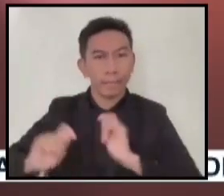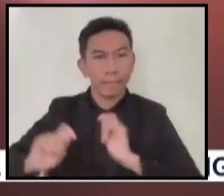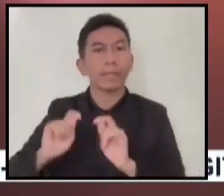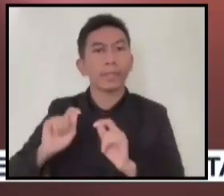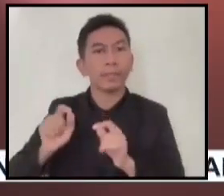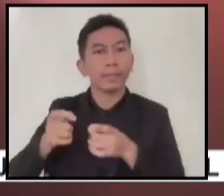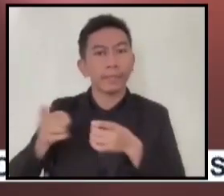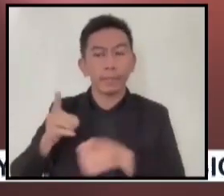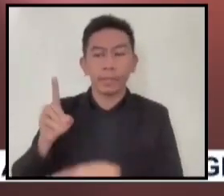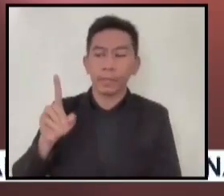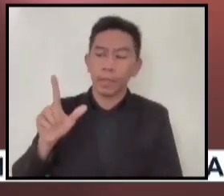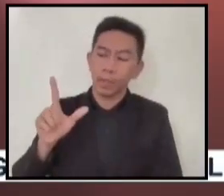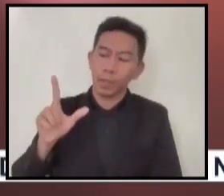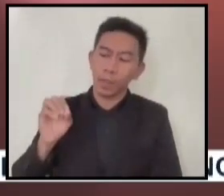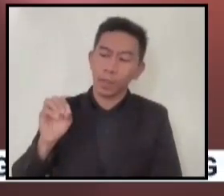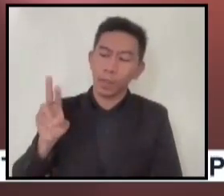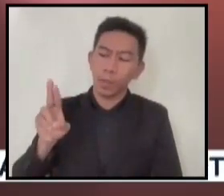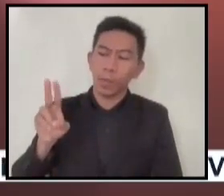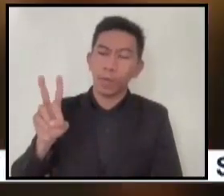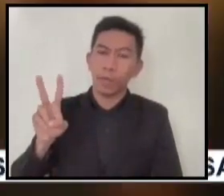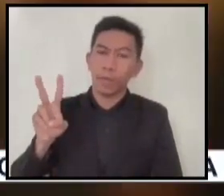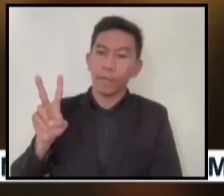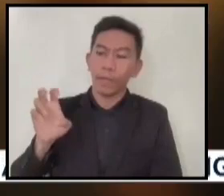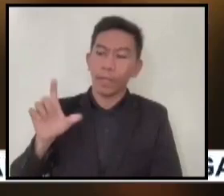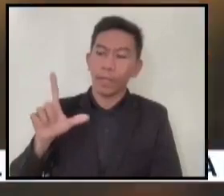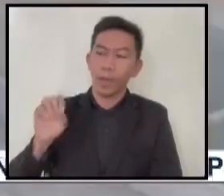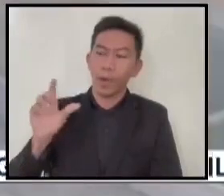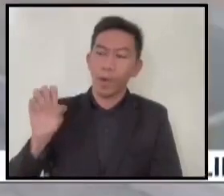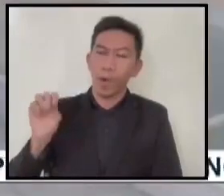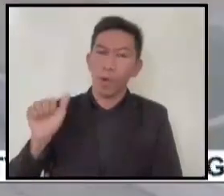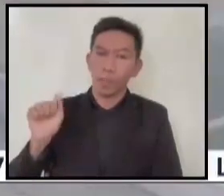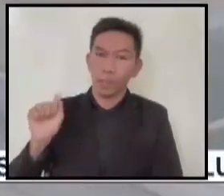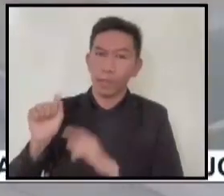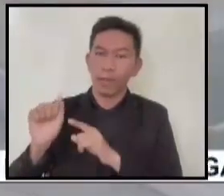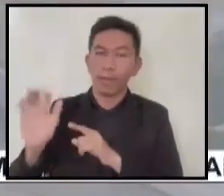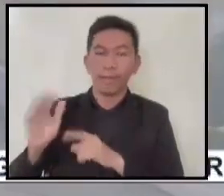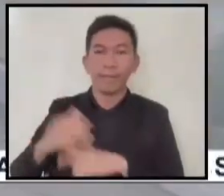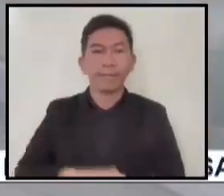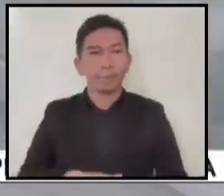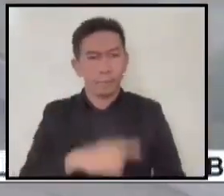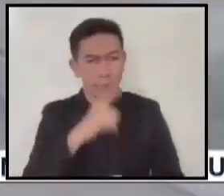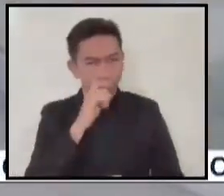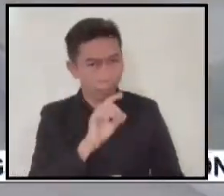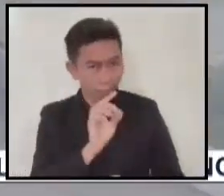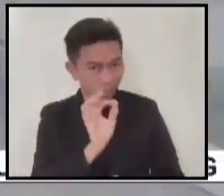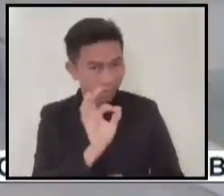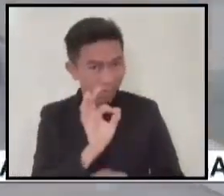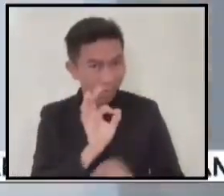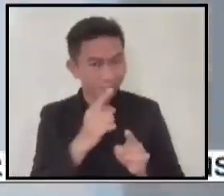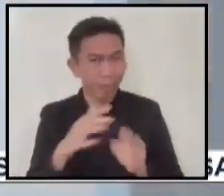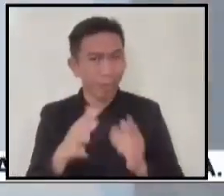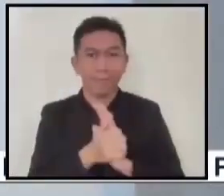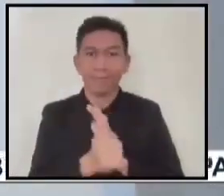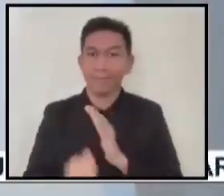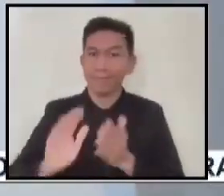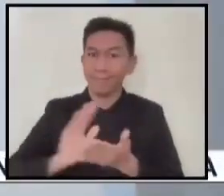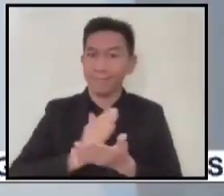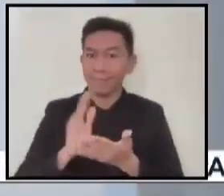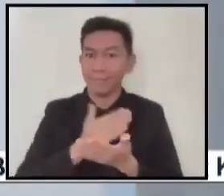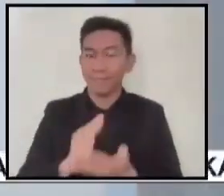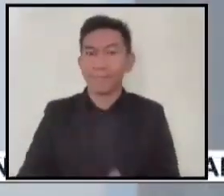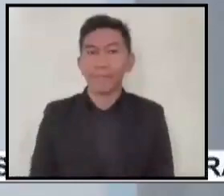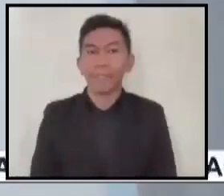Ivy Violan. So that's where it started. Wow, at 9 years old, alam mo na magaling kang kumanta. But aside from that, saan ka ba